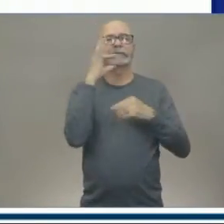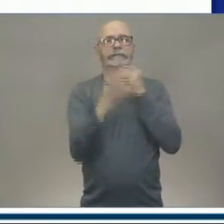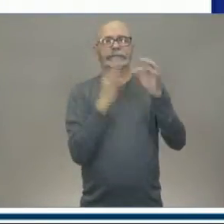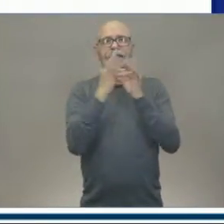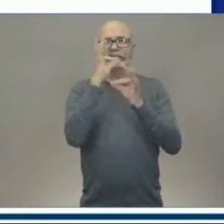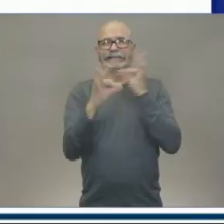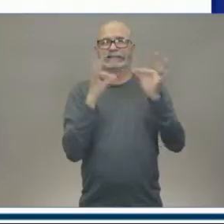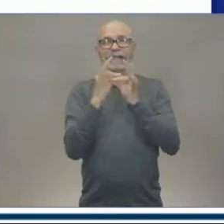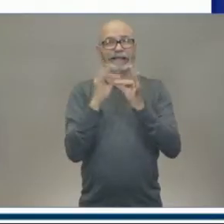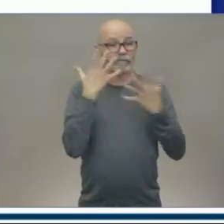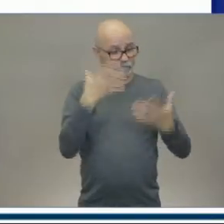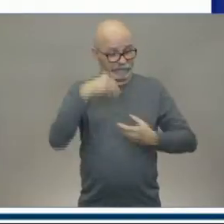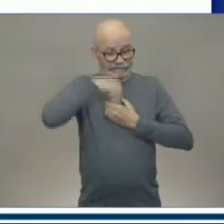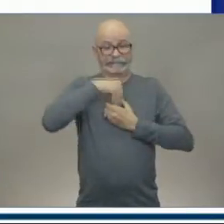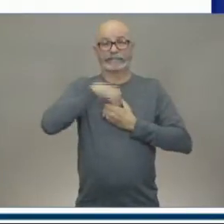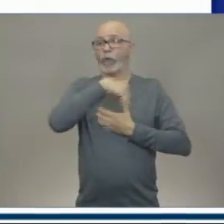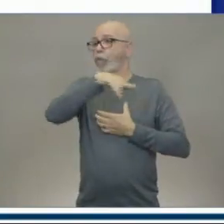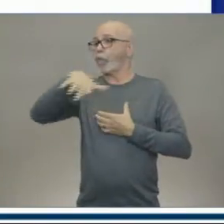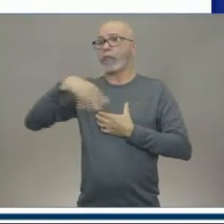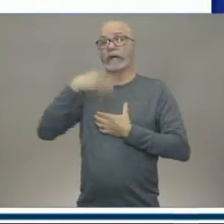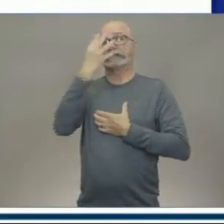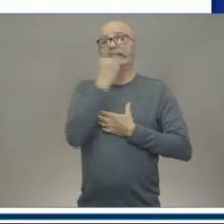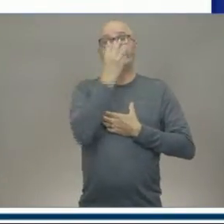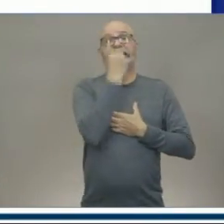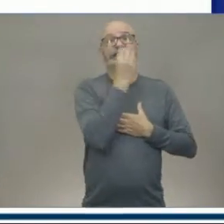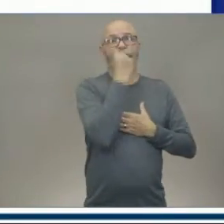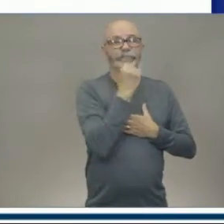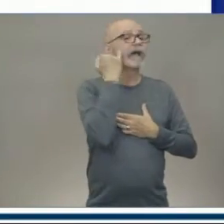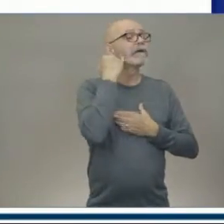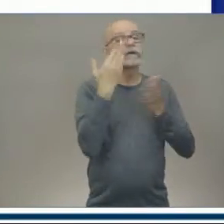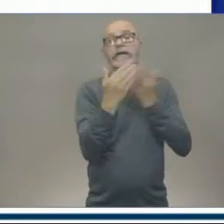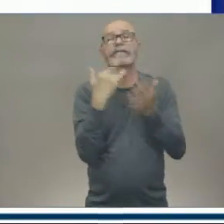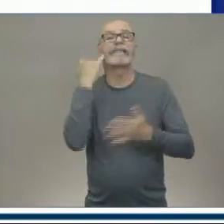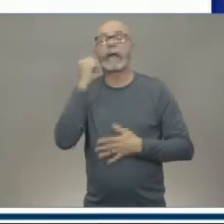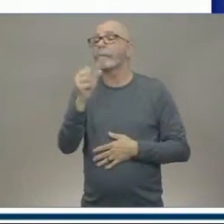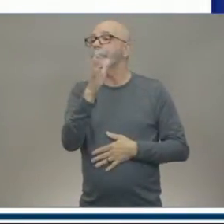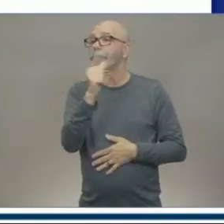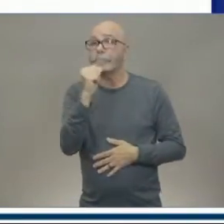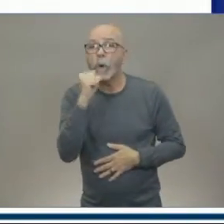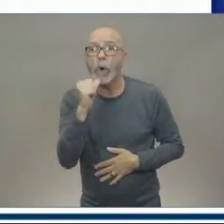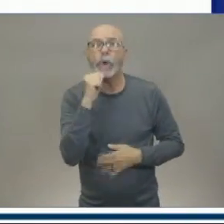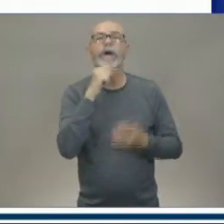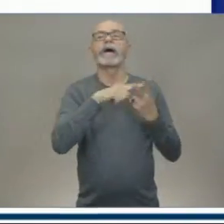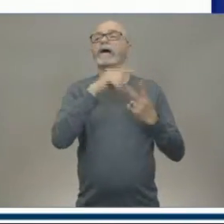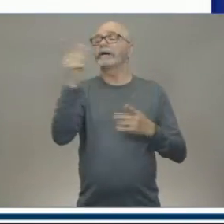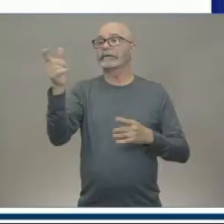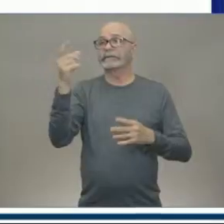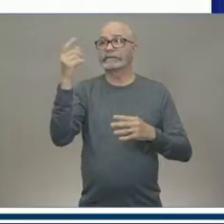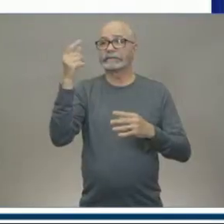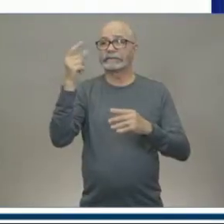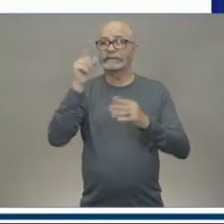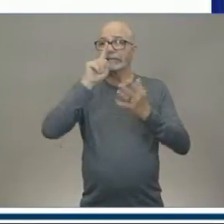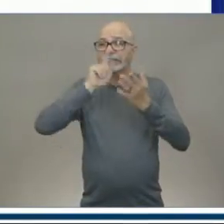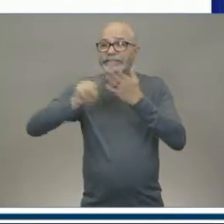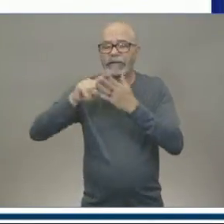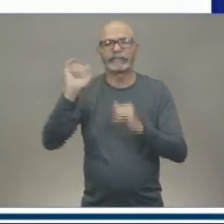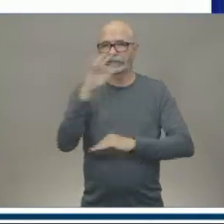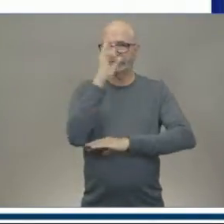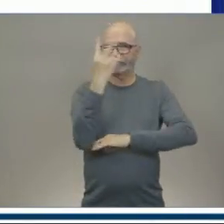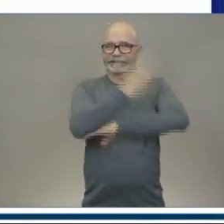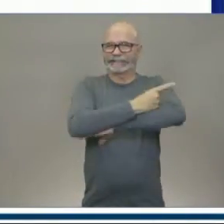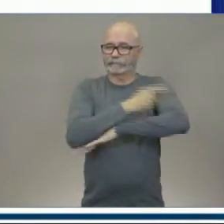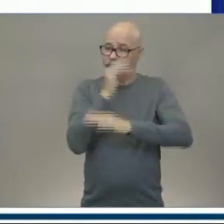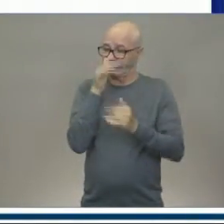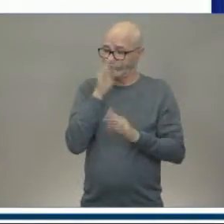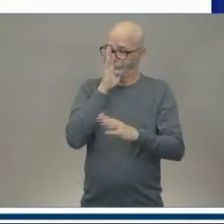over a 7-day period for all bar staff in Halifax. We are also putting in place a number of measures around long-term